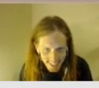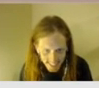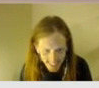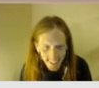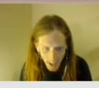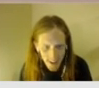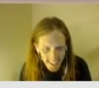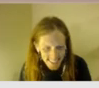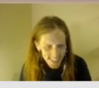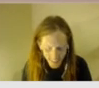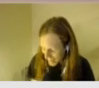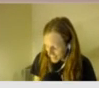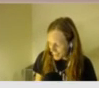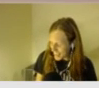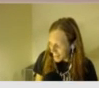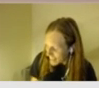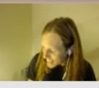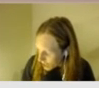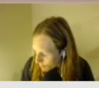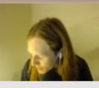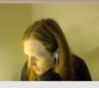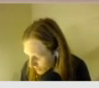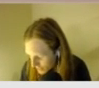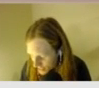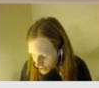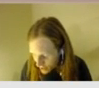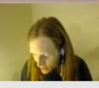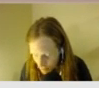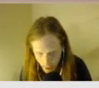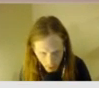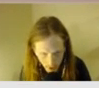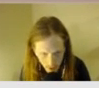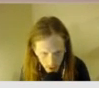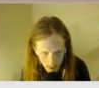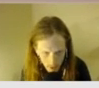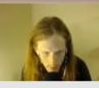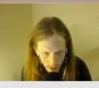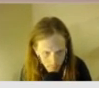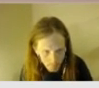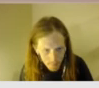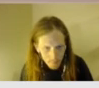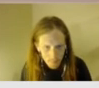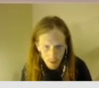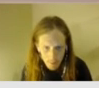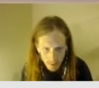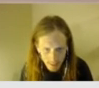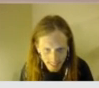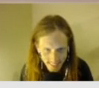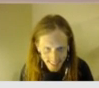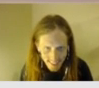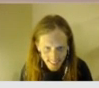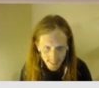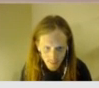So yes, okay, yeah, got it. I'll send you some Buffalo nickels in the mail. Those I